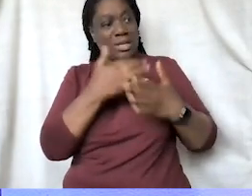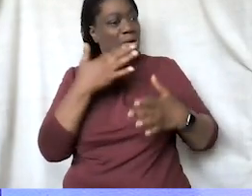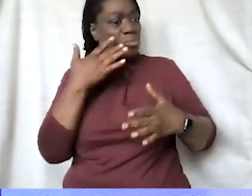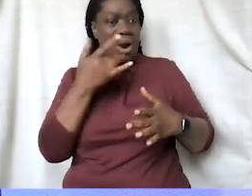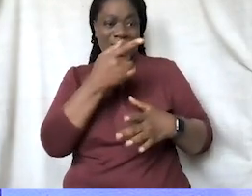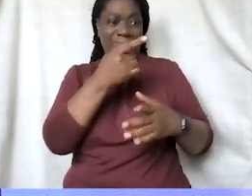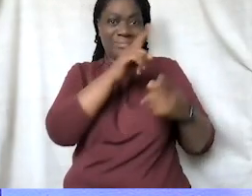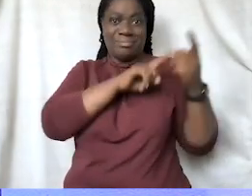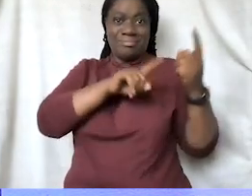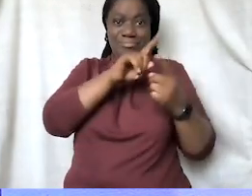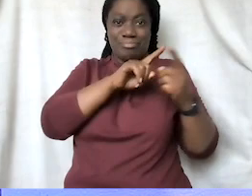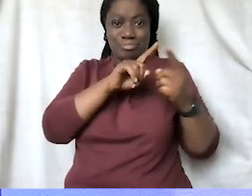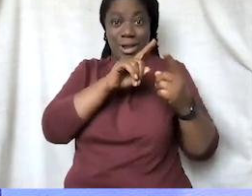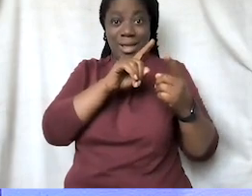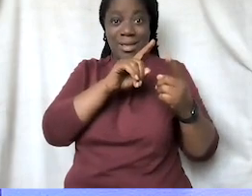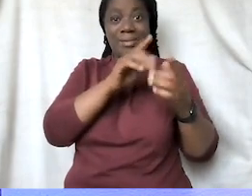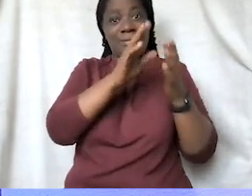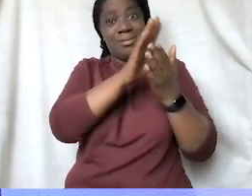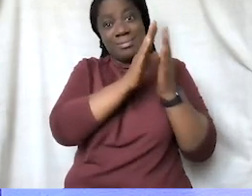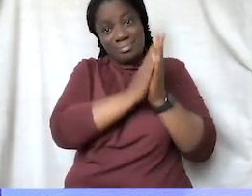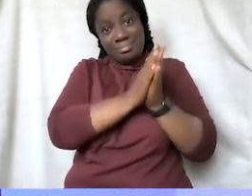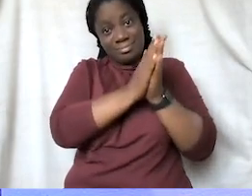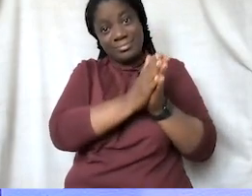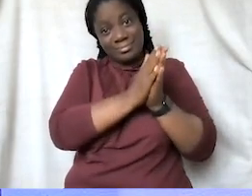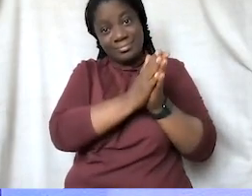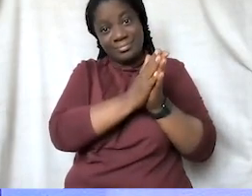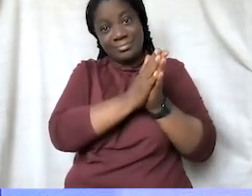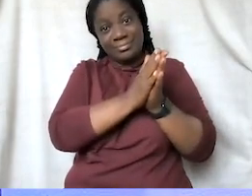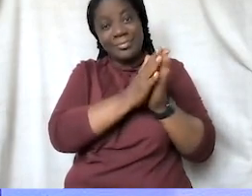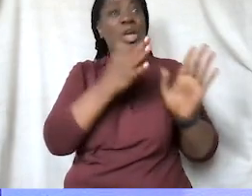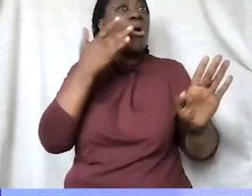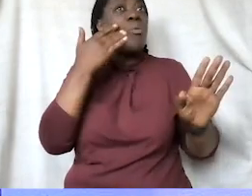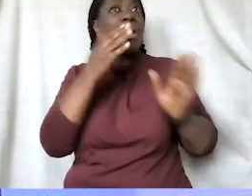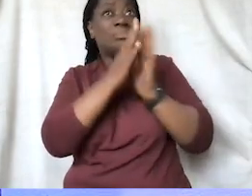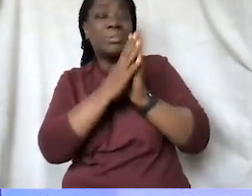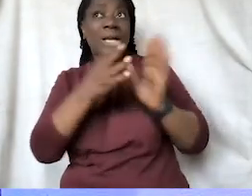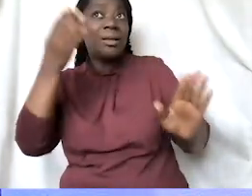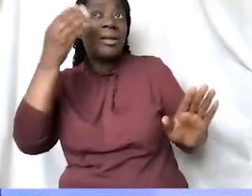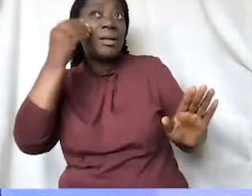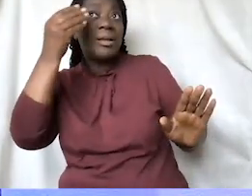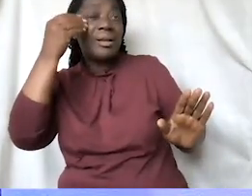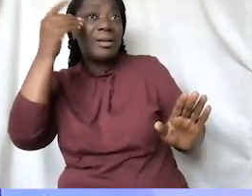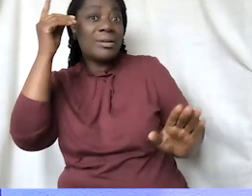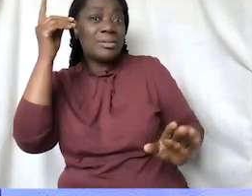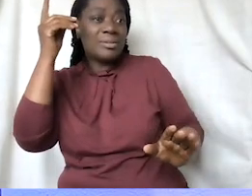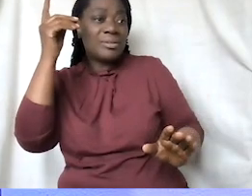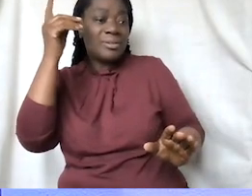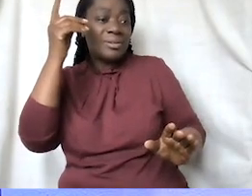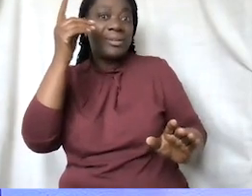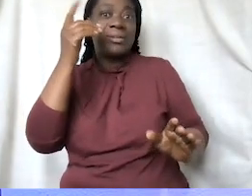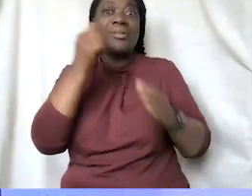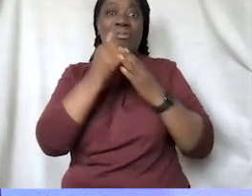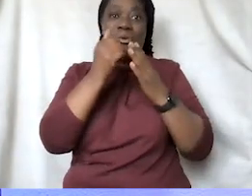prayer meeting when prayer is being heard. And in the book of Acts, we find the